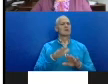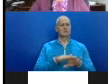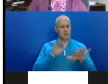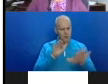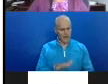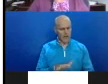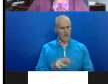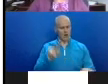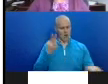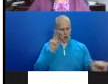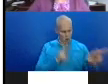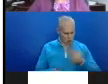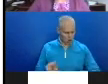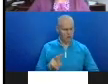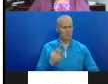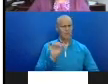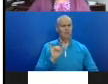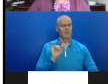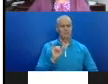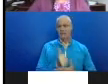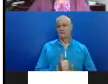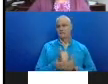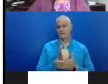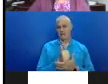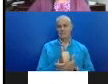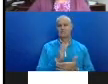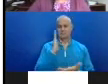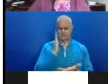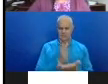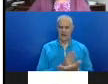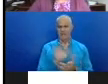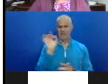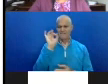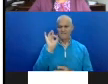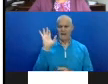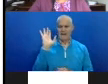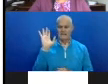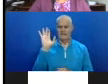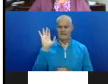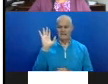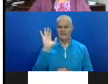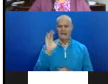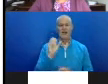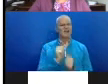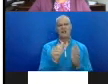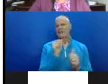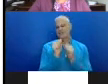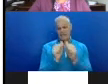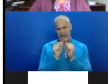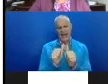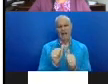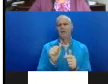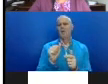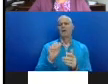it, that is actually helpful in stopping the violence, because often, again, there's a lot of denial and minimizing going